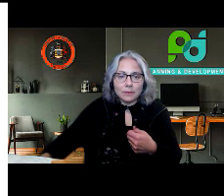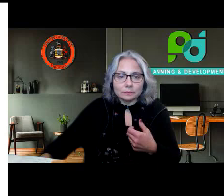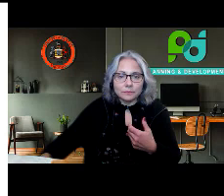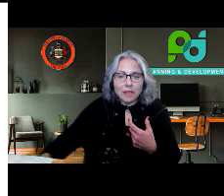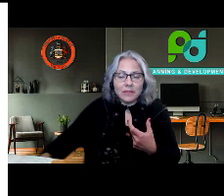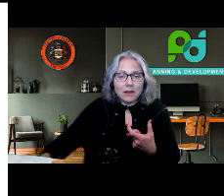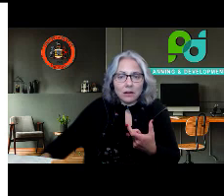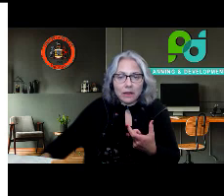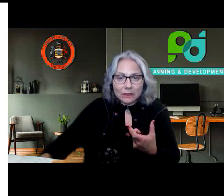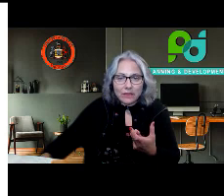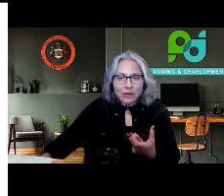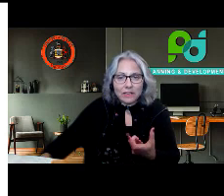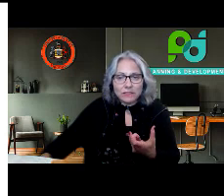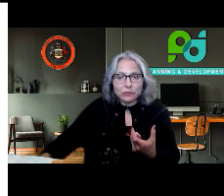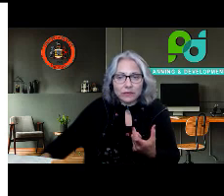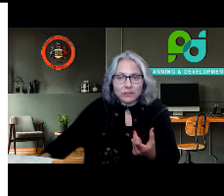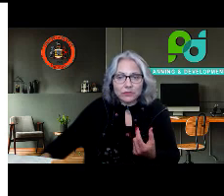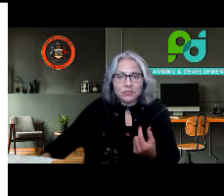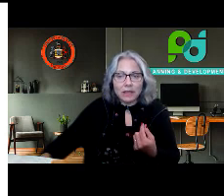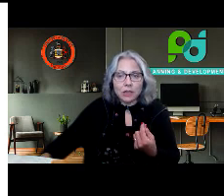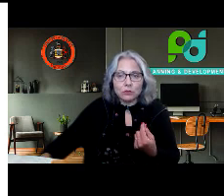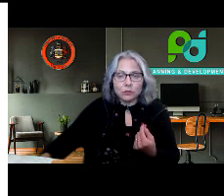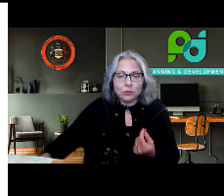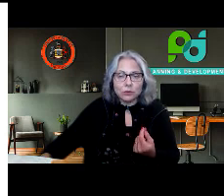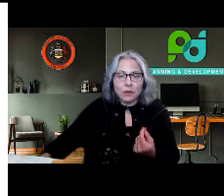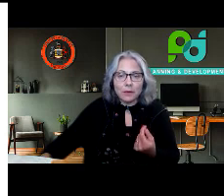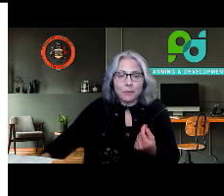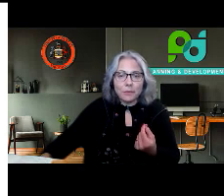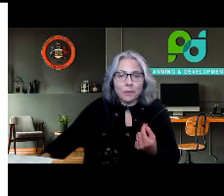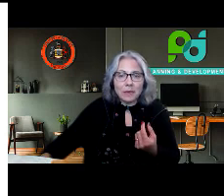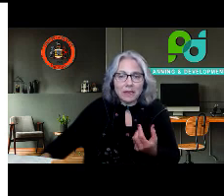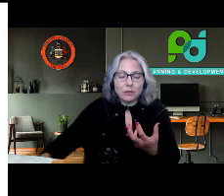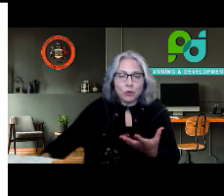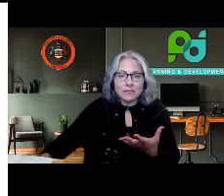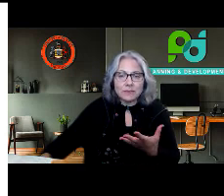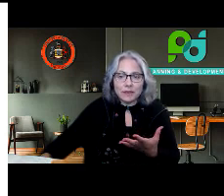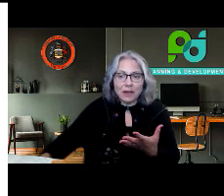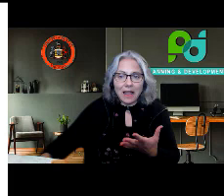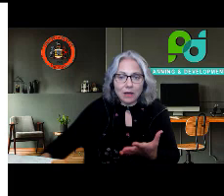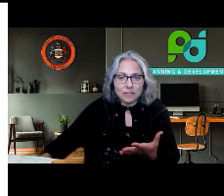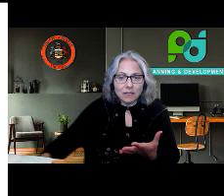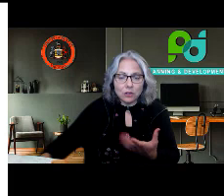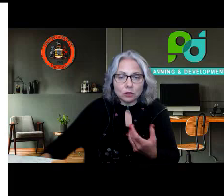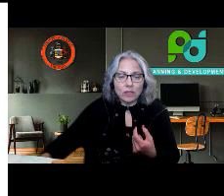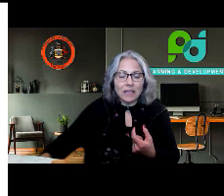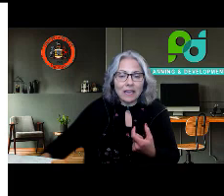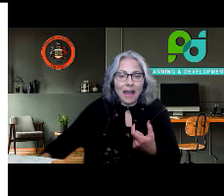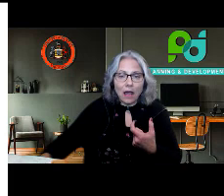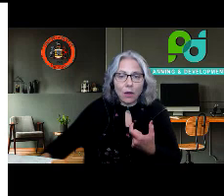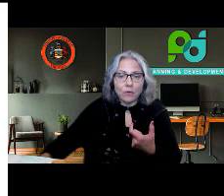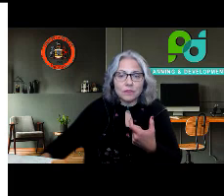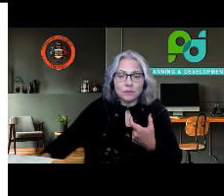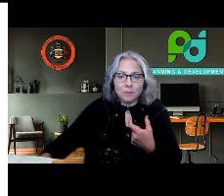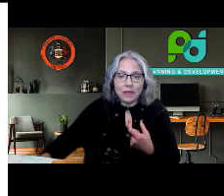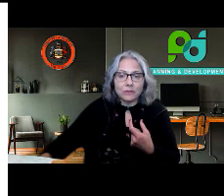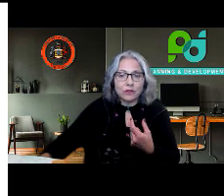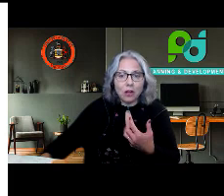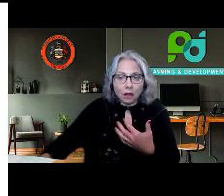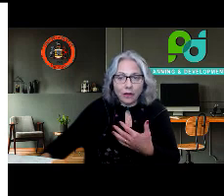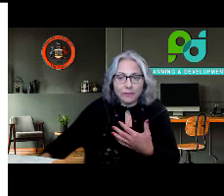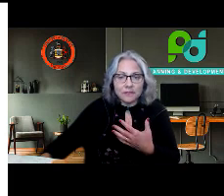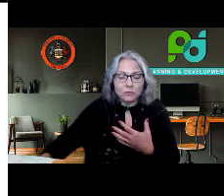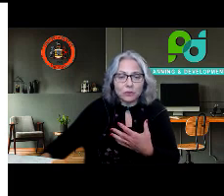So, and then we have areas of research that include meeting the growing demand for housing, looking at how the